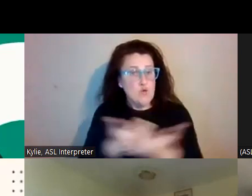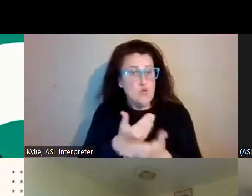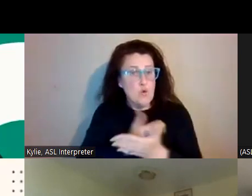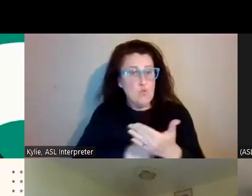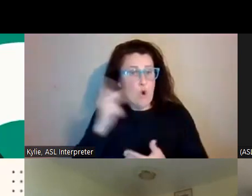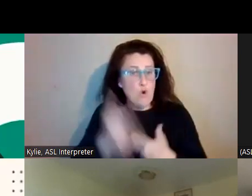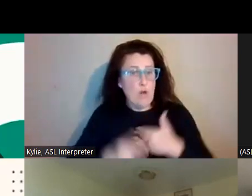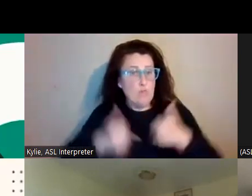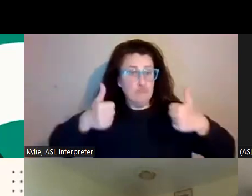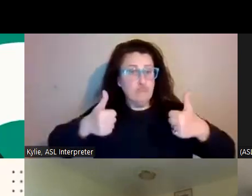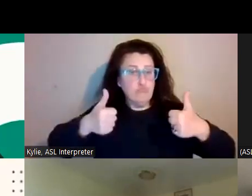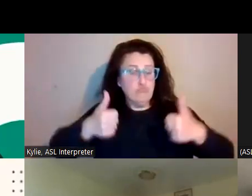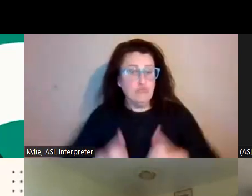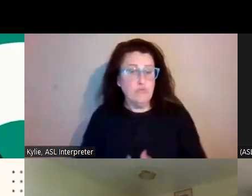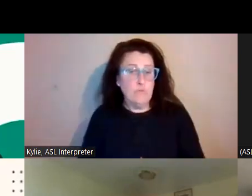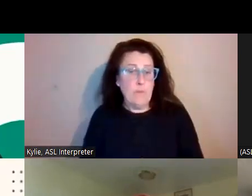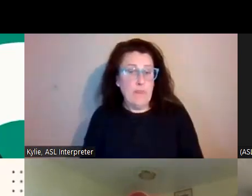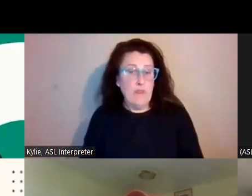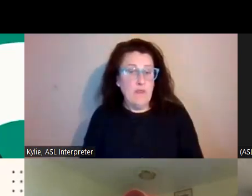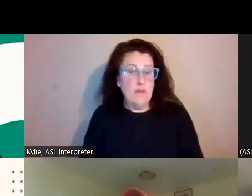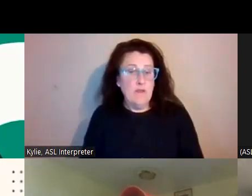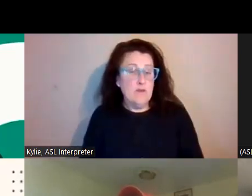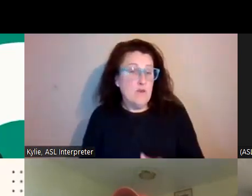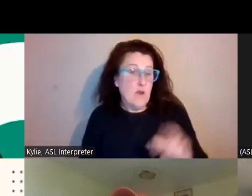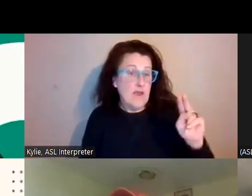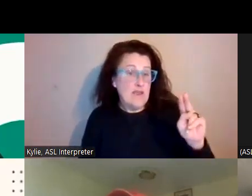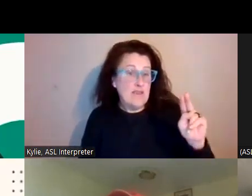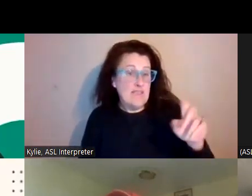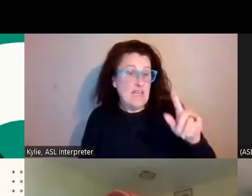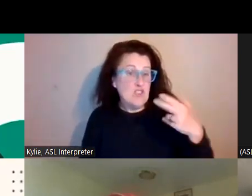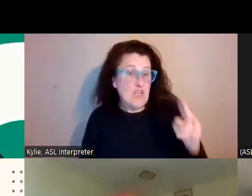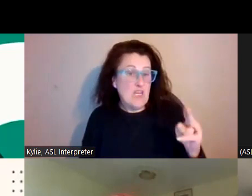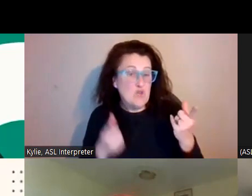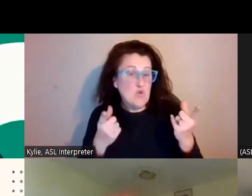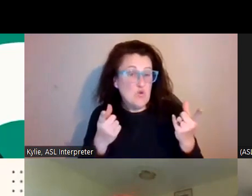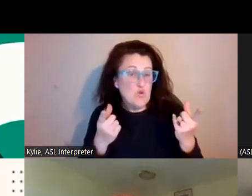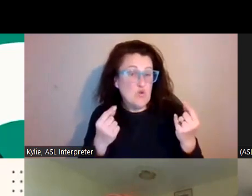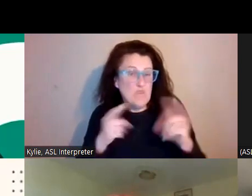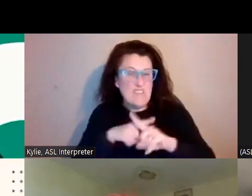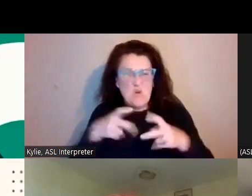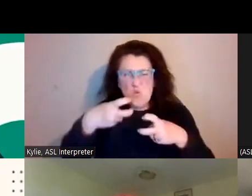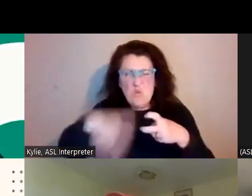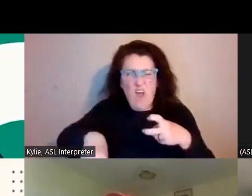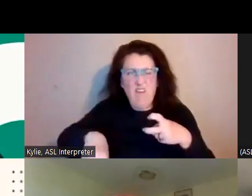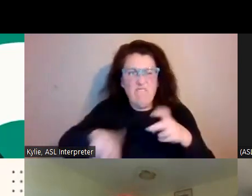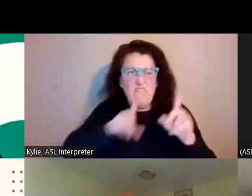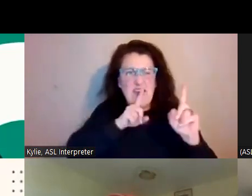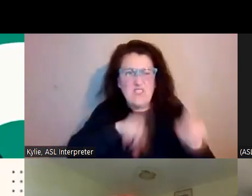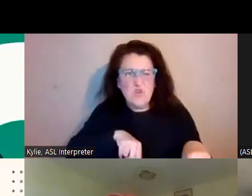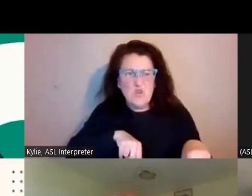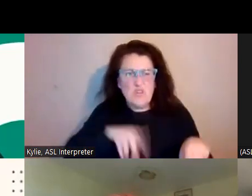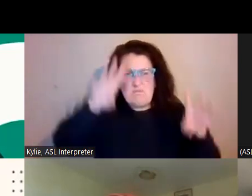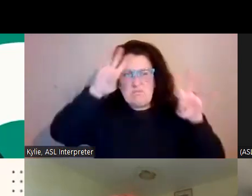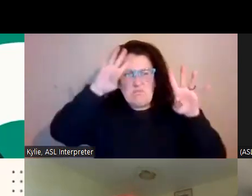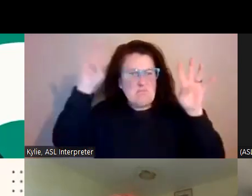an option. Your ask is, what would NextGen do differently for them? It's really tough question to answer, not knowing all